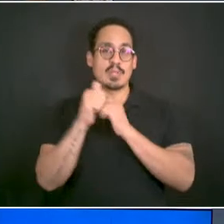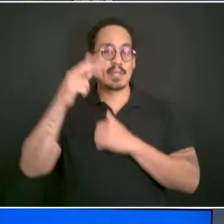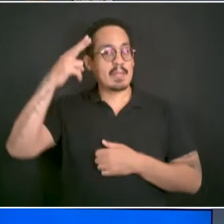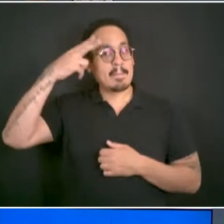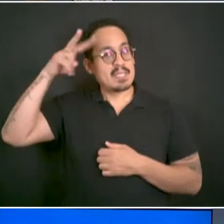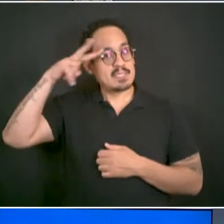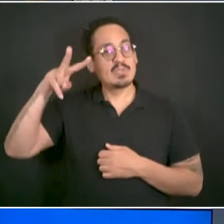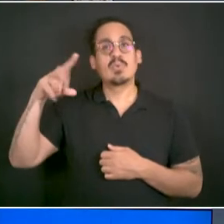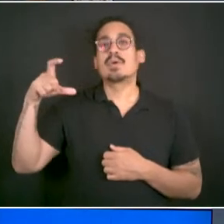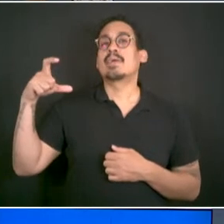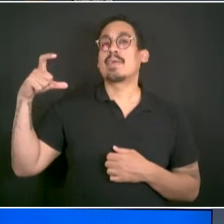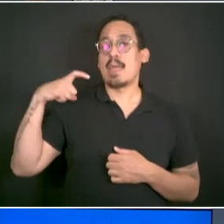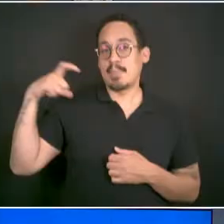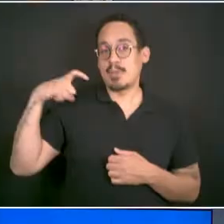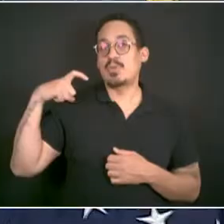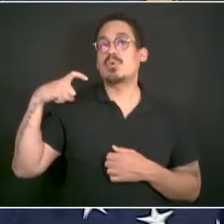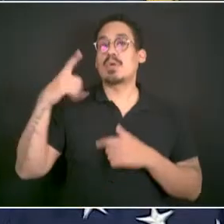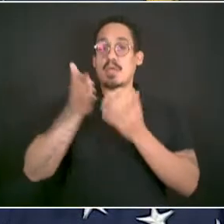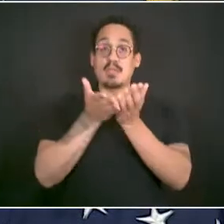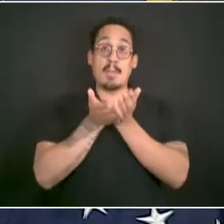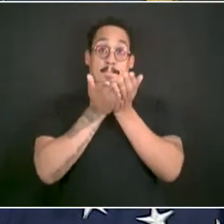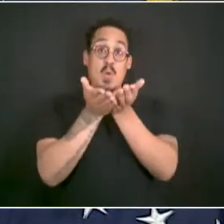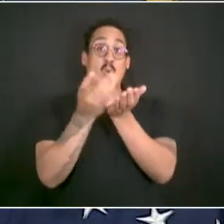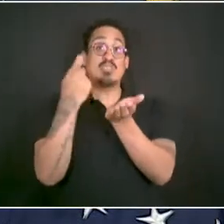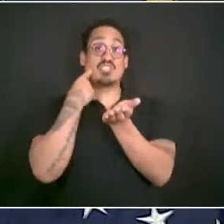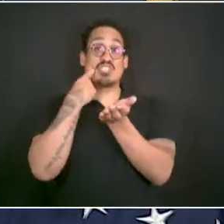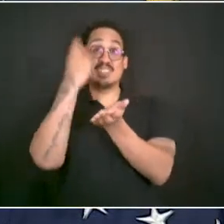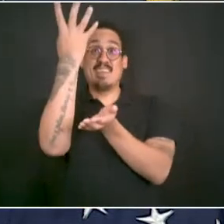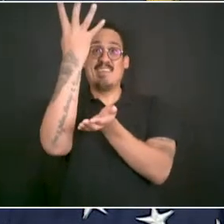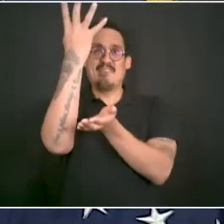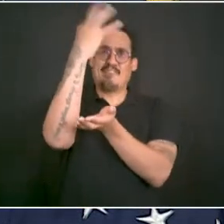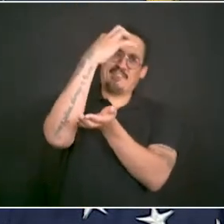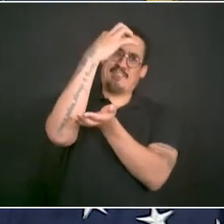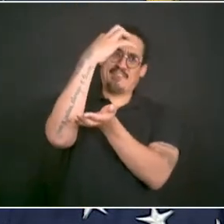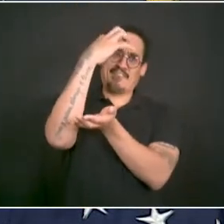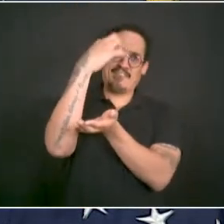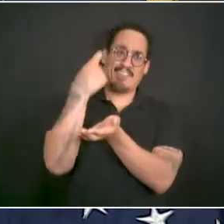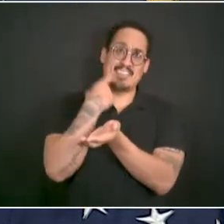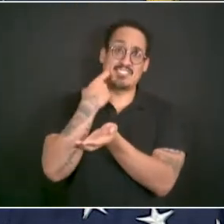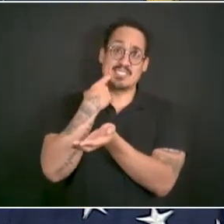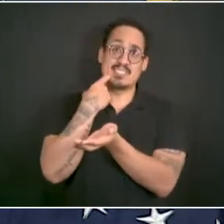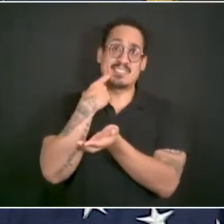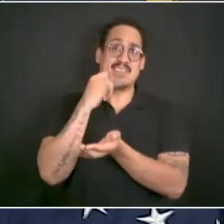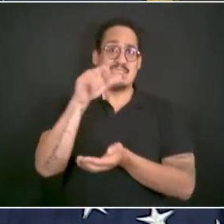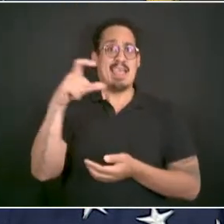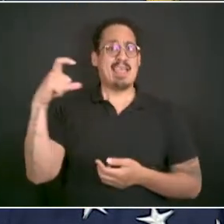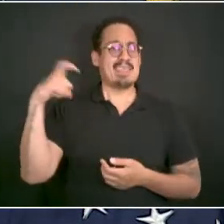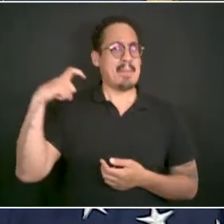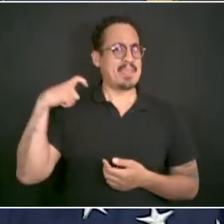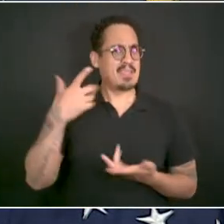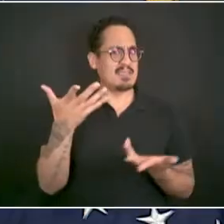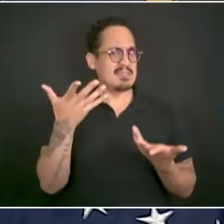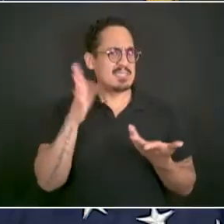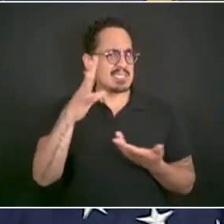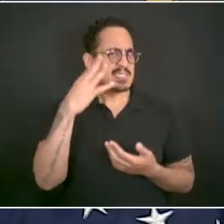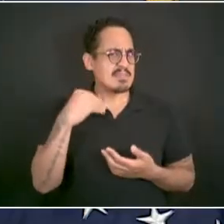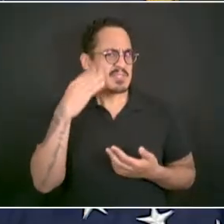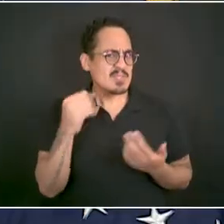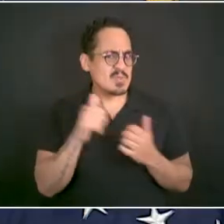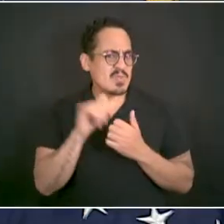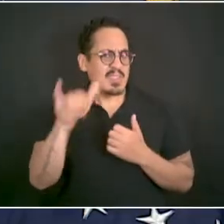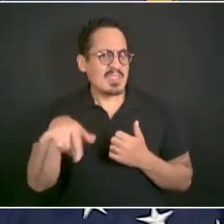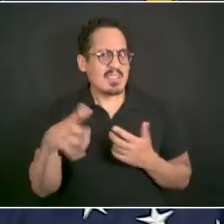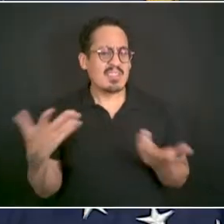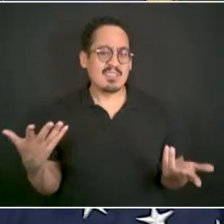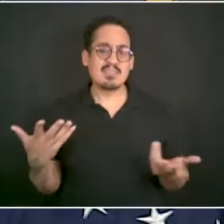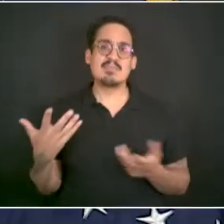ship? Yeah, my team was telling me that someone stated that there was some type